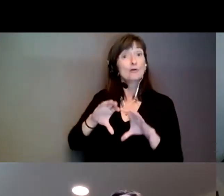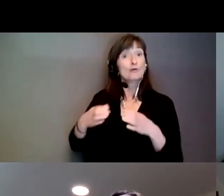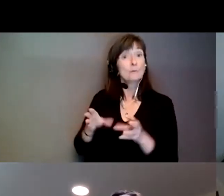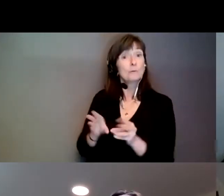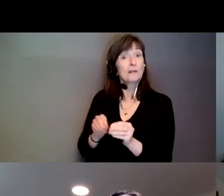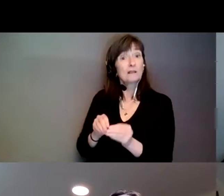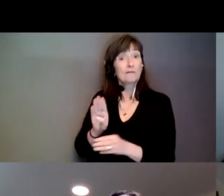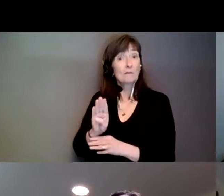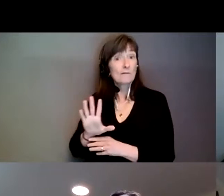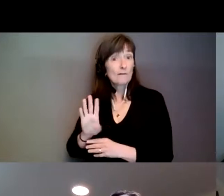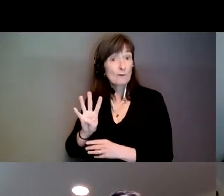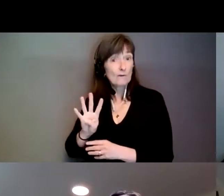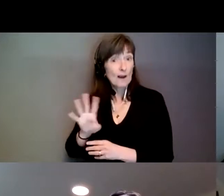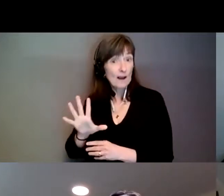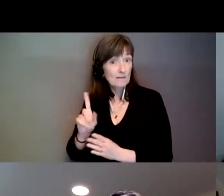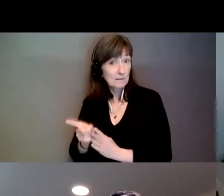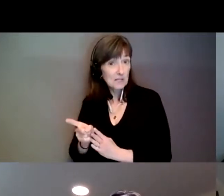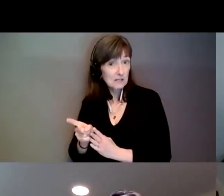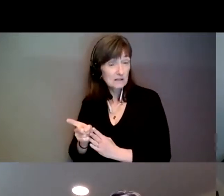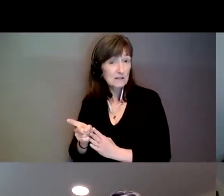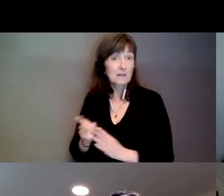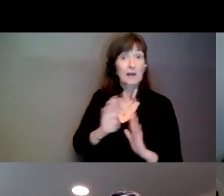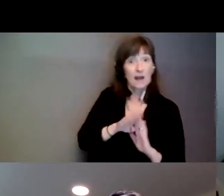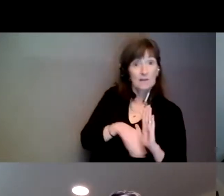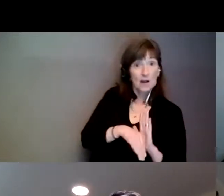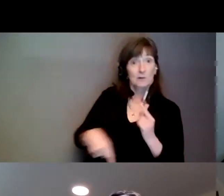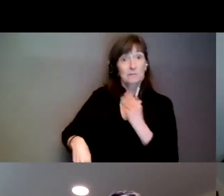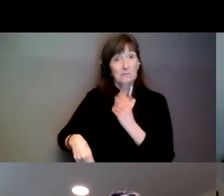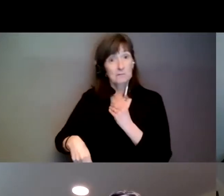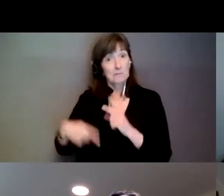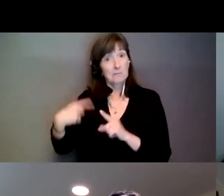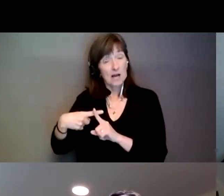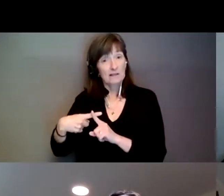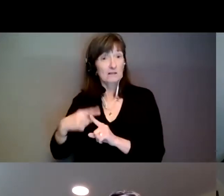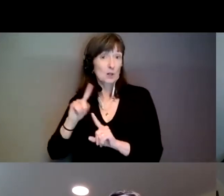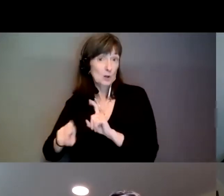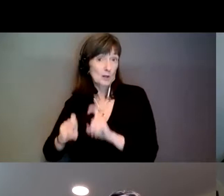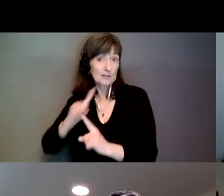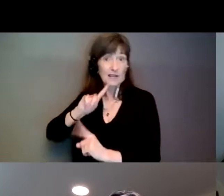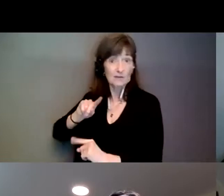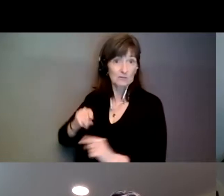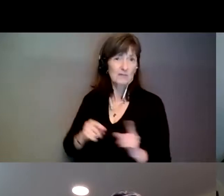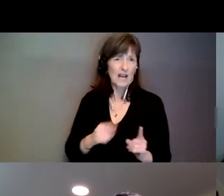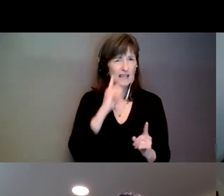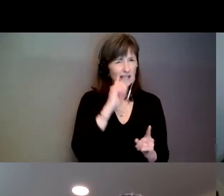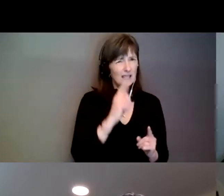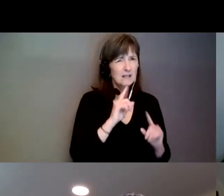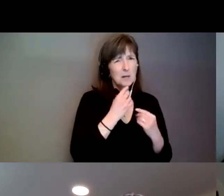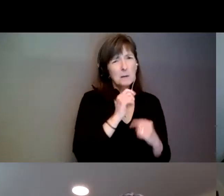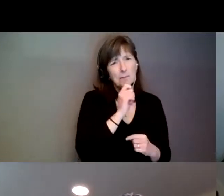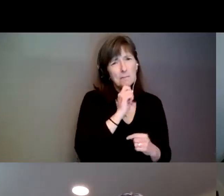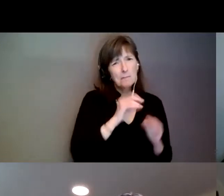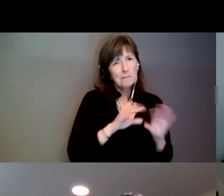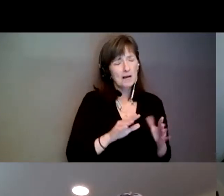however long you normally might have a program going on. And I know that they vary between a half an hour and an hour in